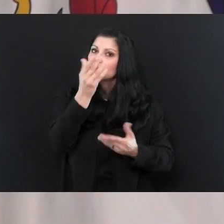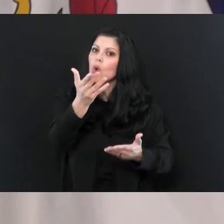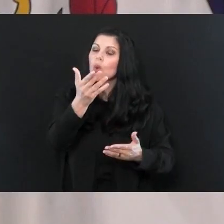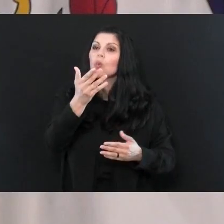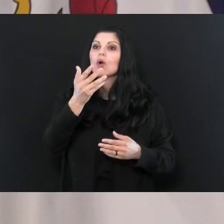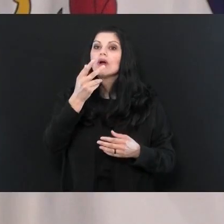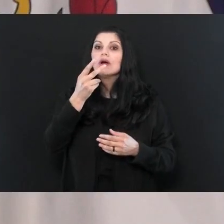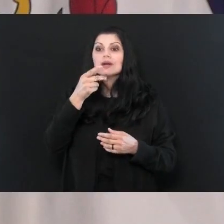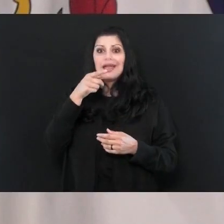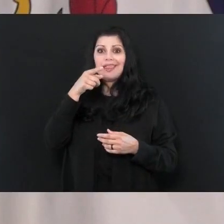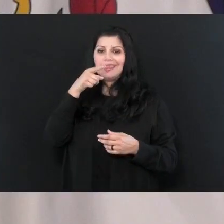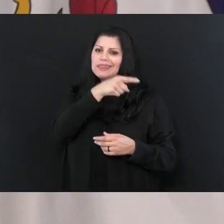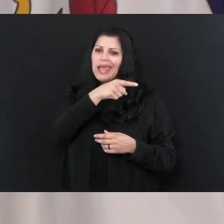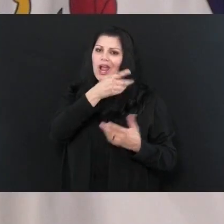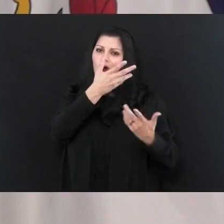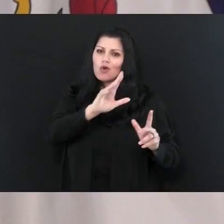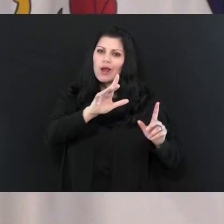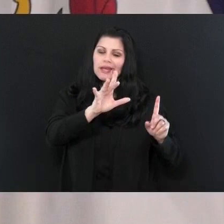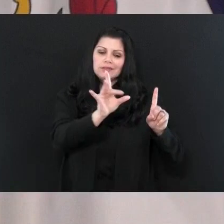been arrested, so